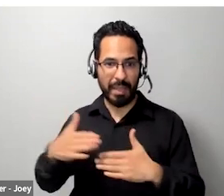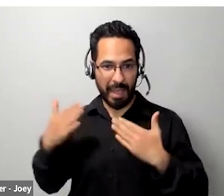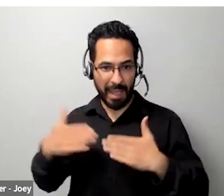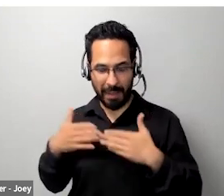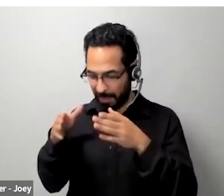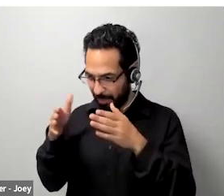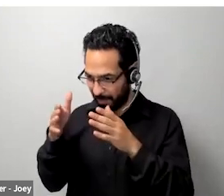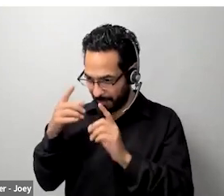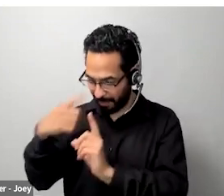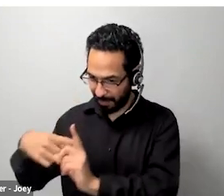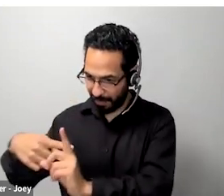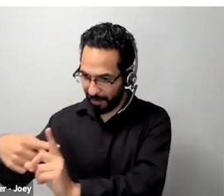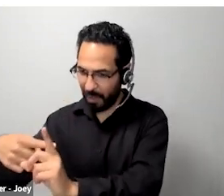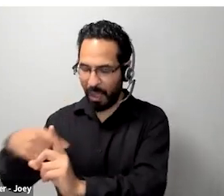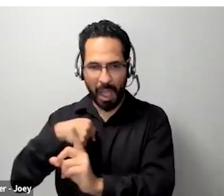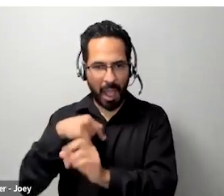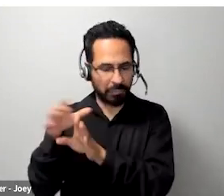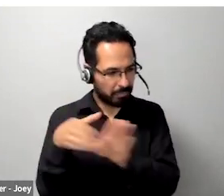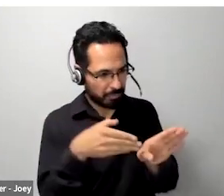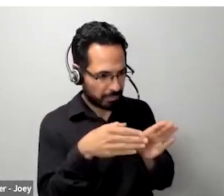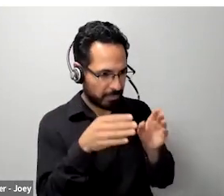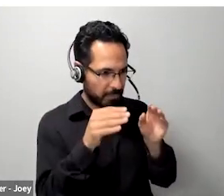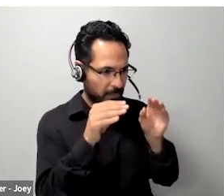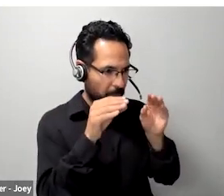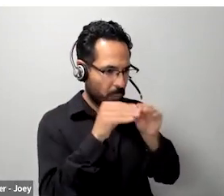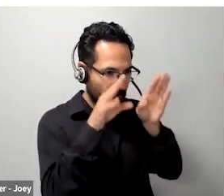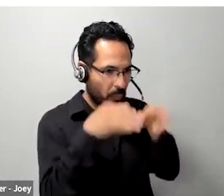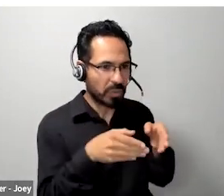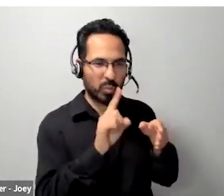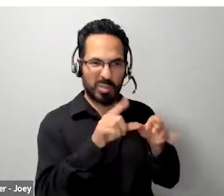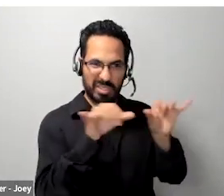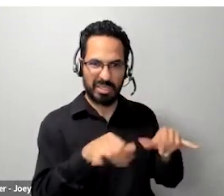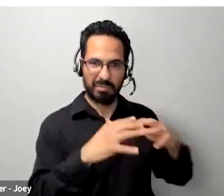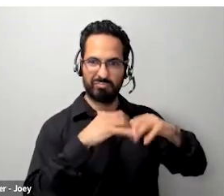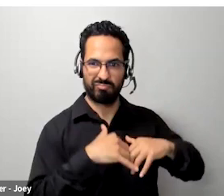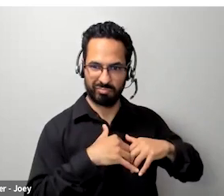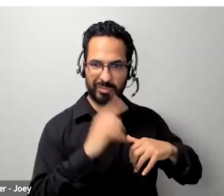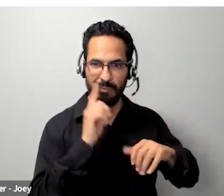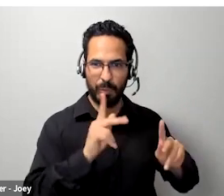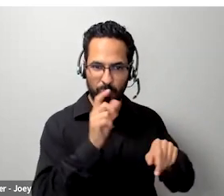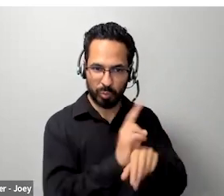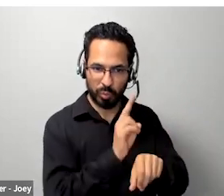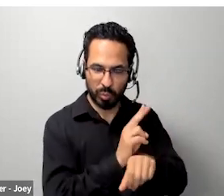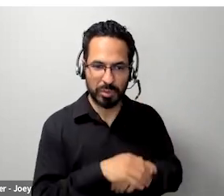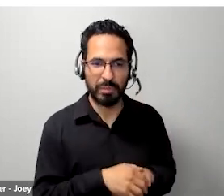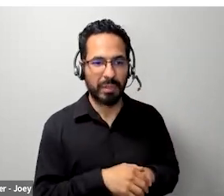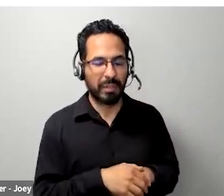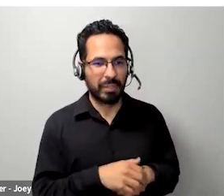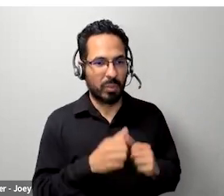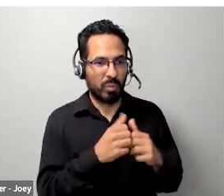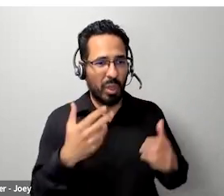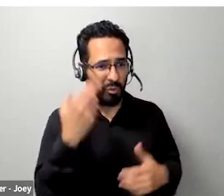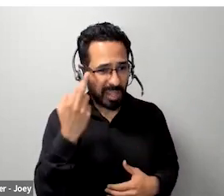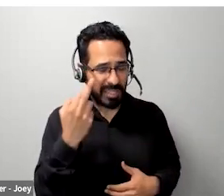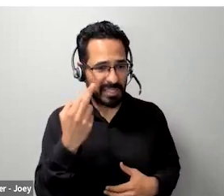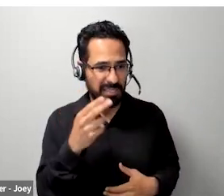was always drawn to those edge cases, the situations where systems break down for users. Without realizing it at first,